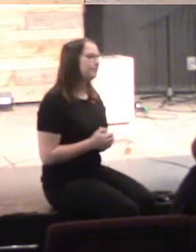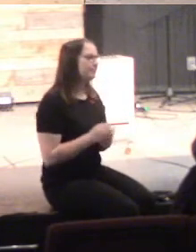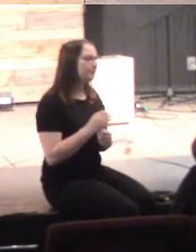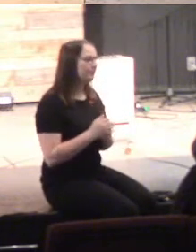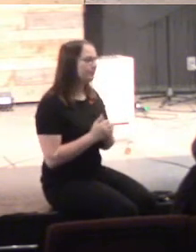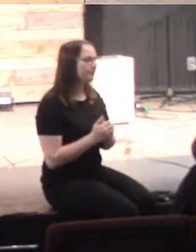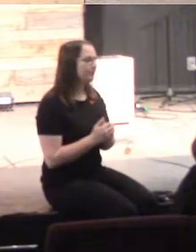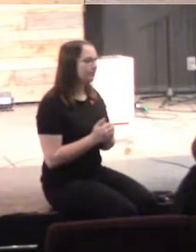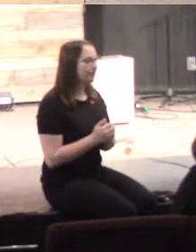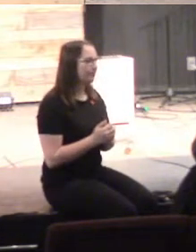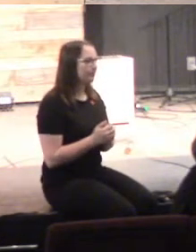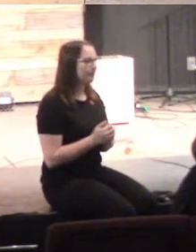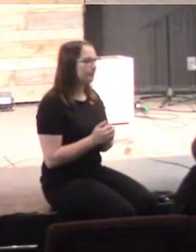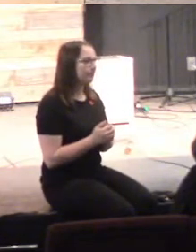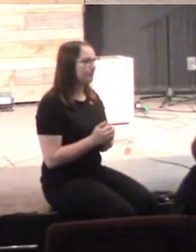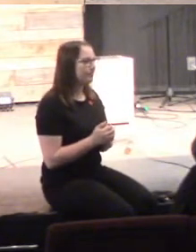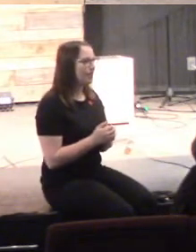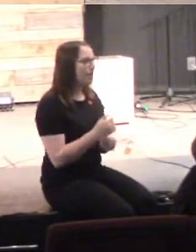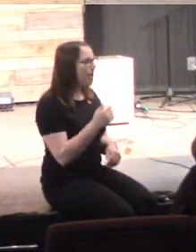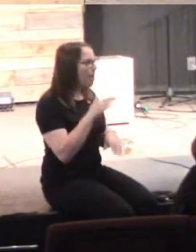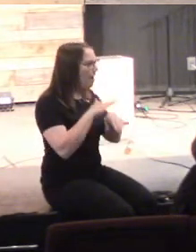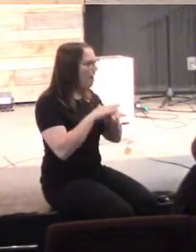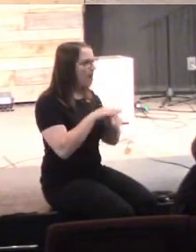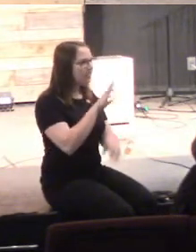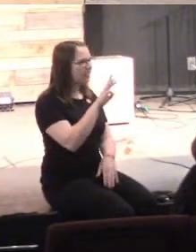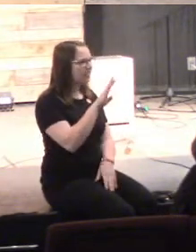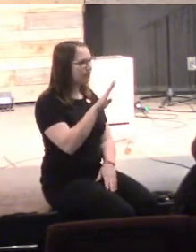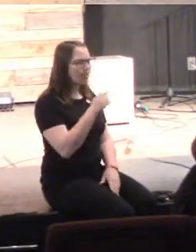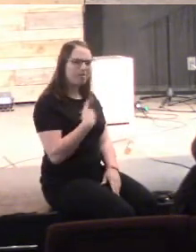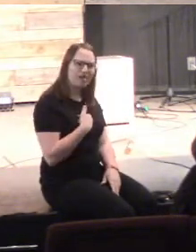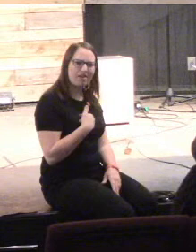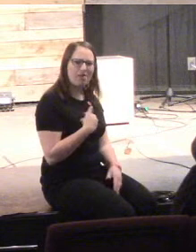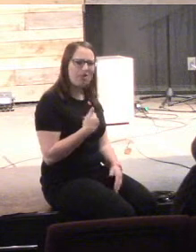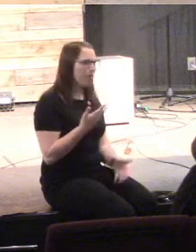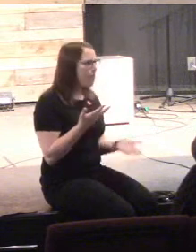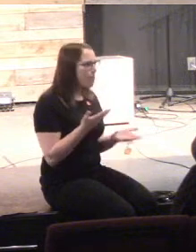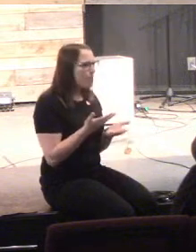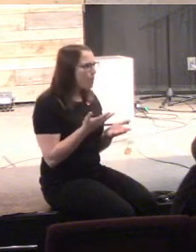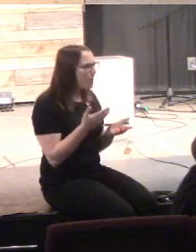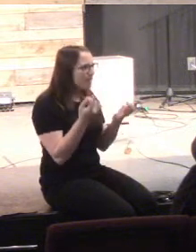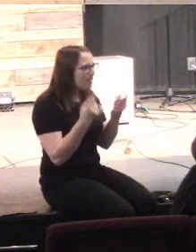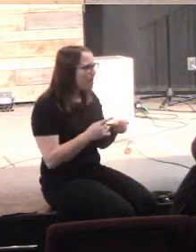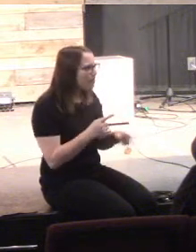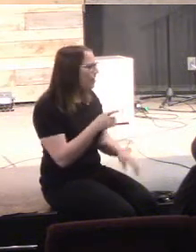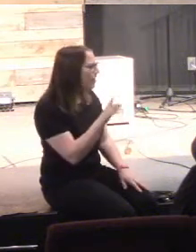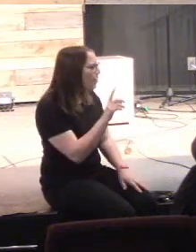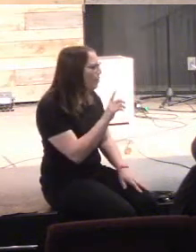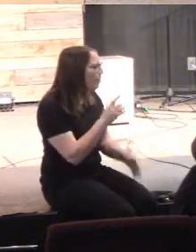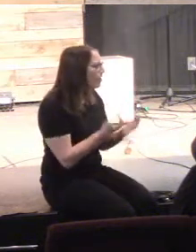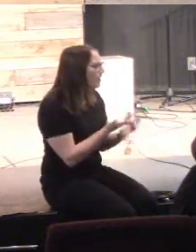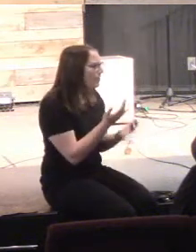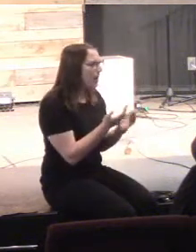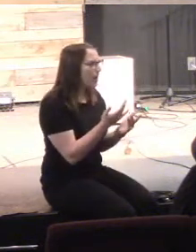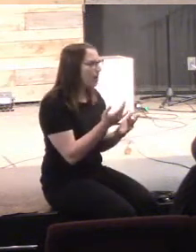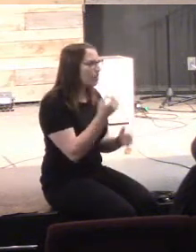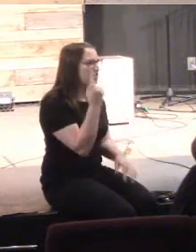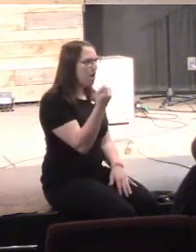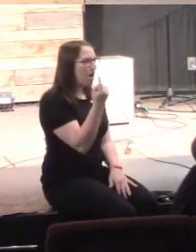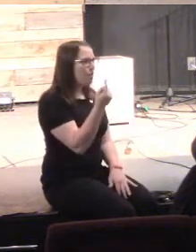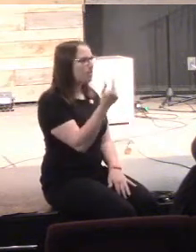Okay. People drive by me on 64, I'm going, what is going on? Where is the fire? And there's always three of them. So I go,